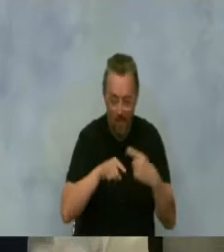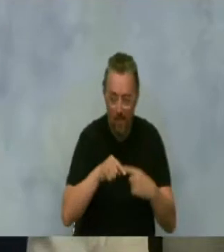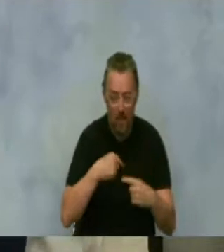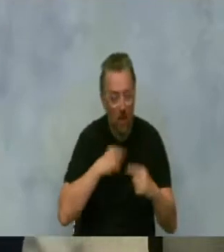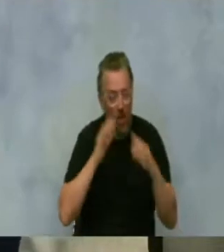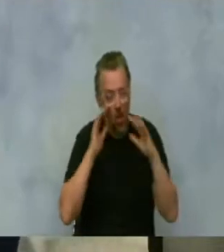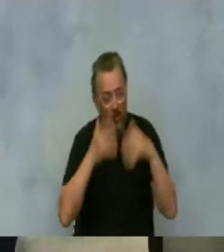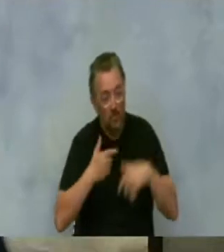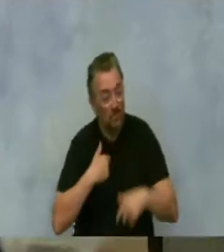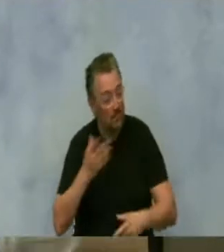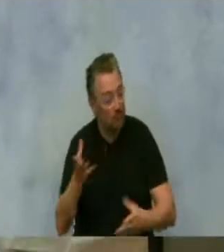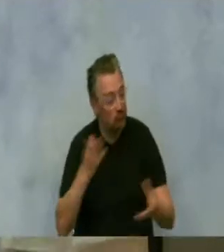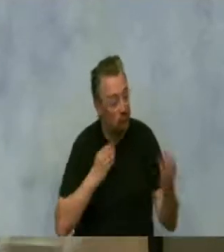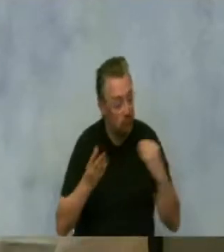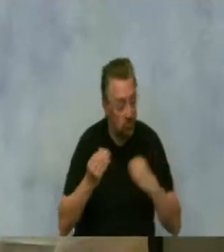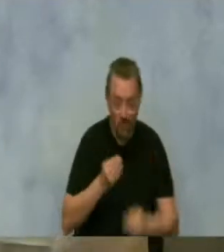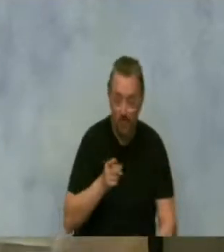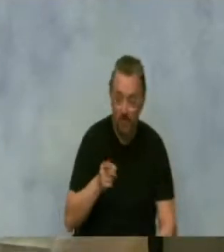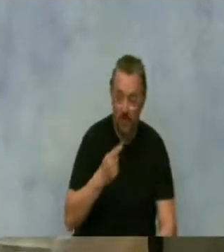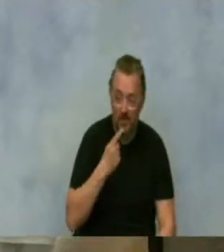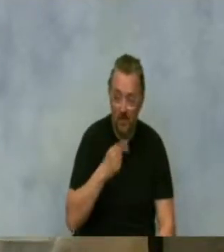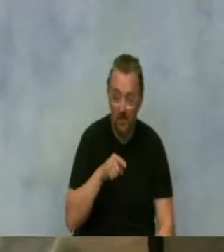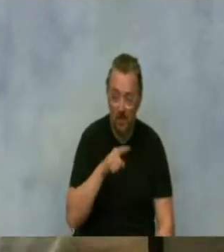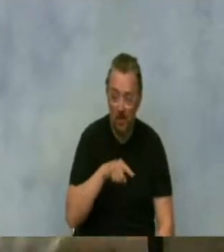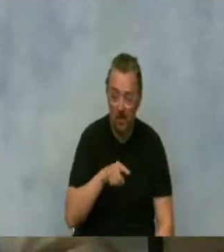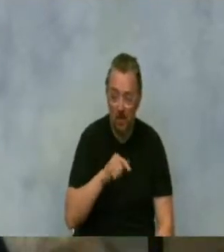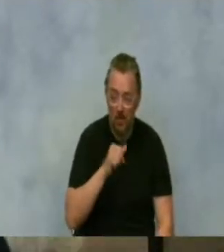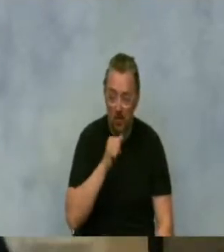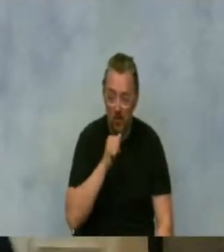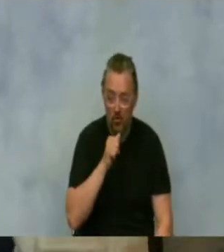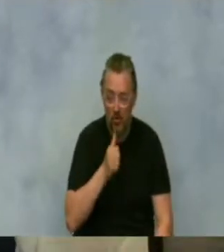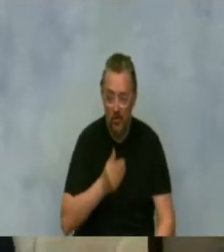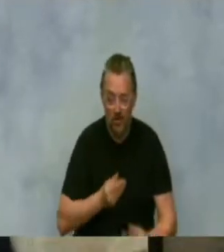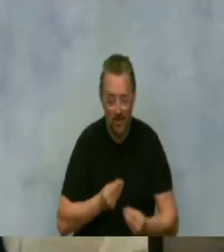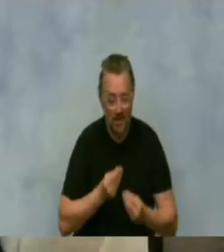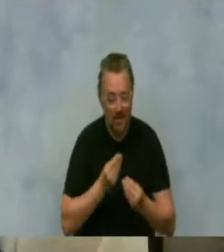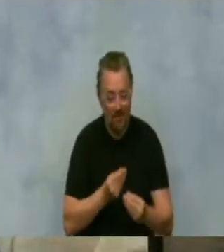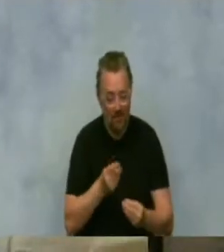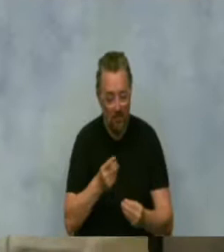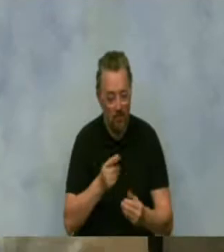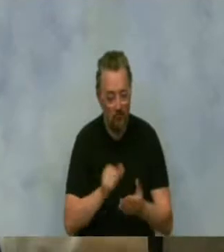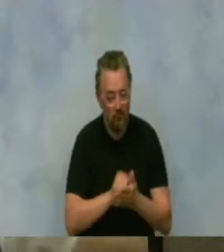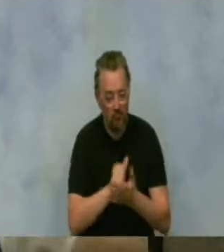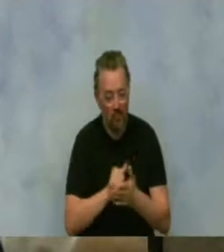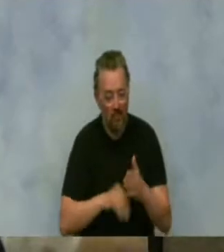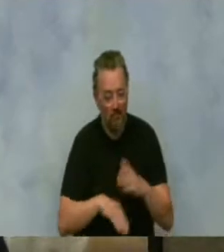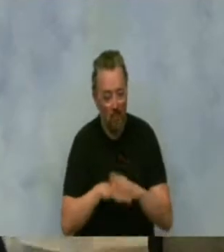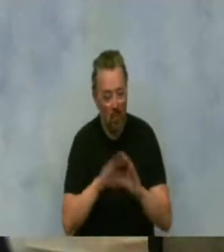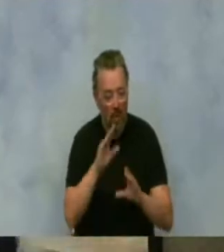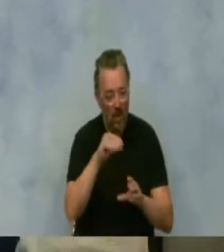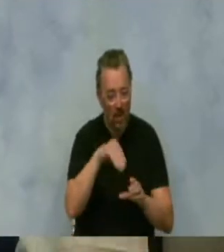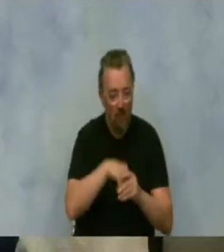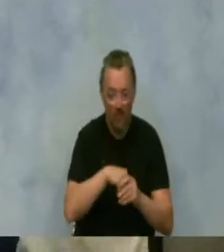is that they're not being given the sort of active involvement that they